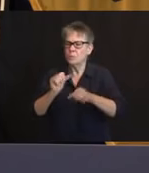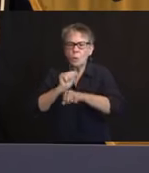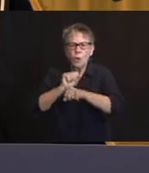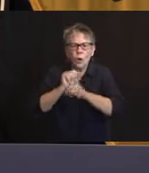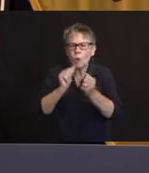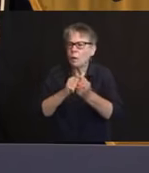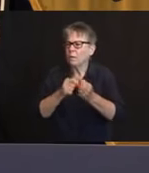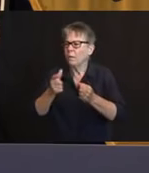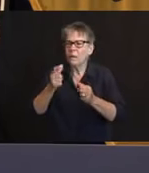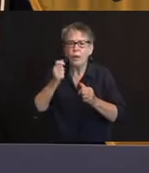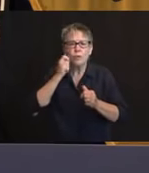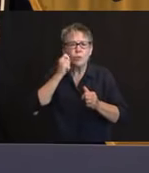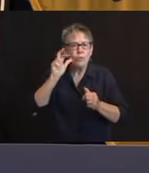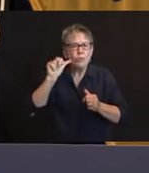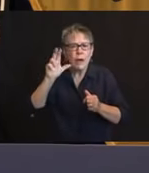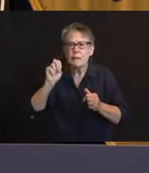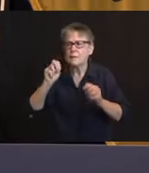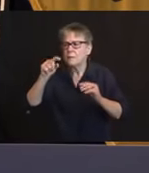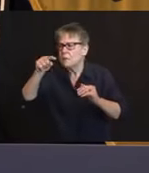Hold on one sec.